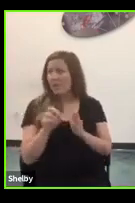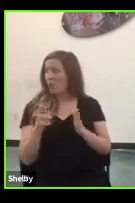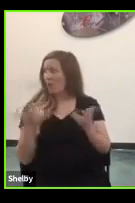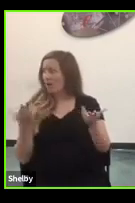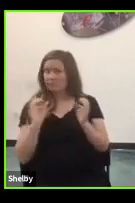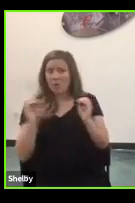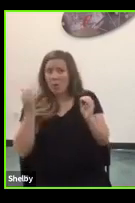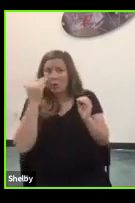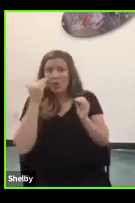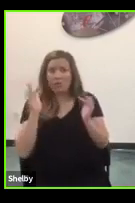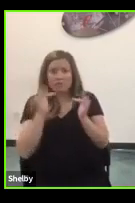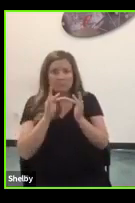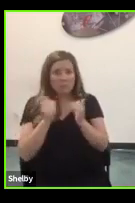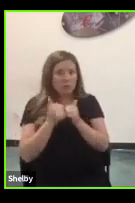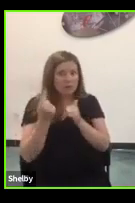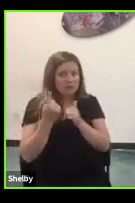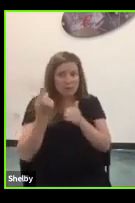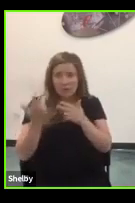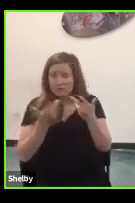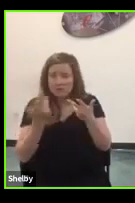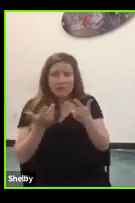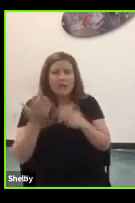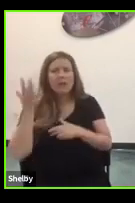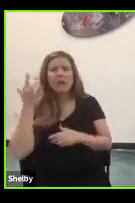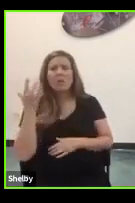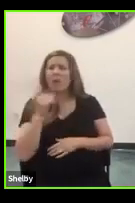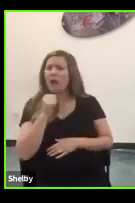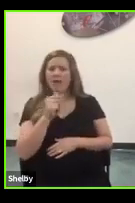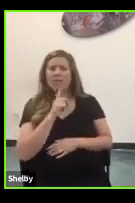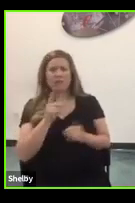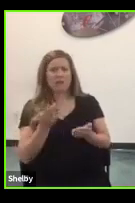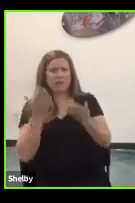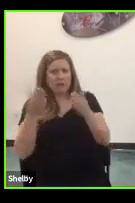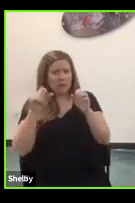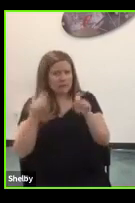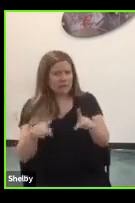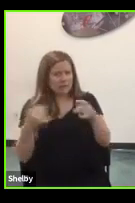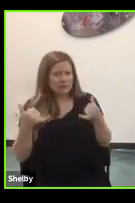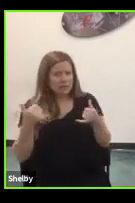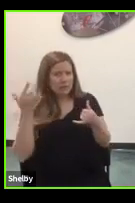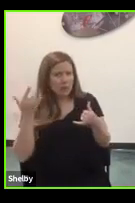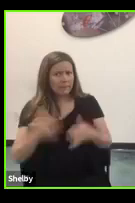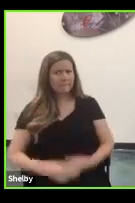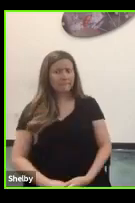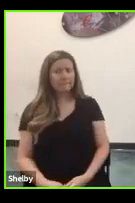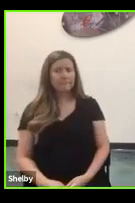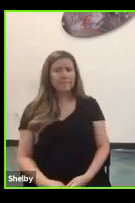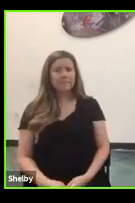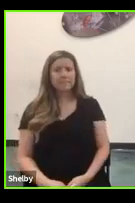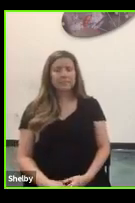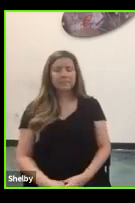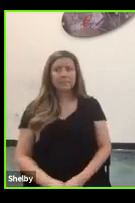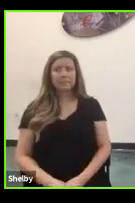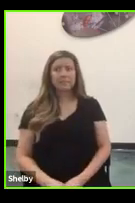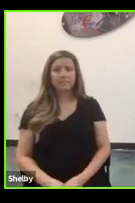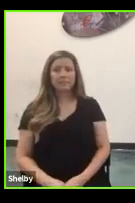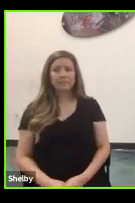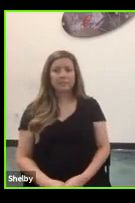known contact with someone, why we aren't really recommending that they get tested right now?